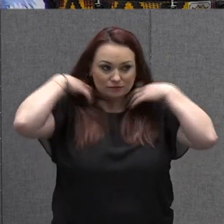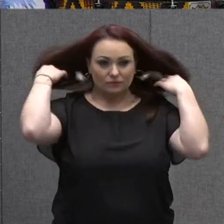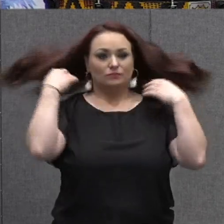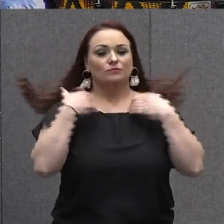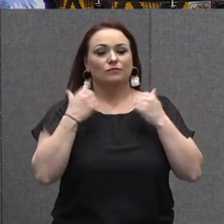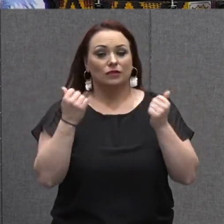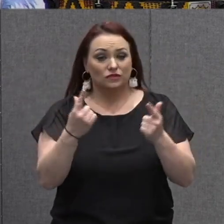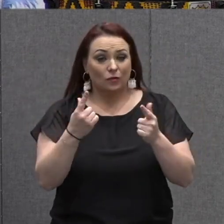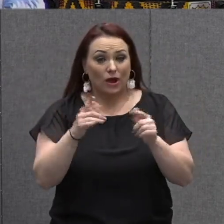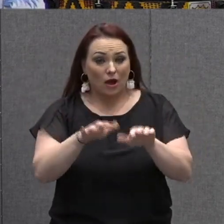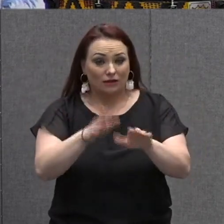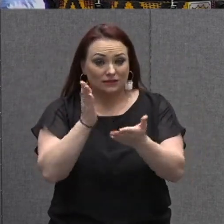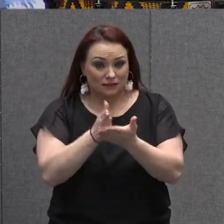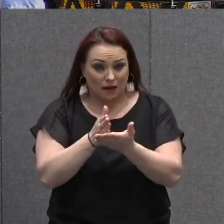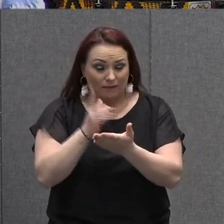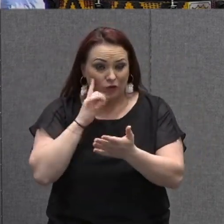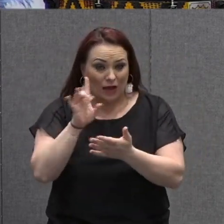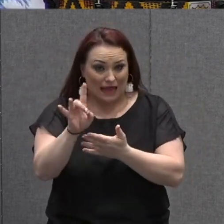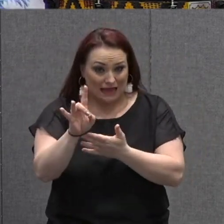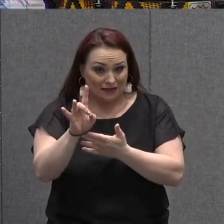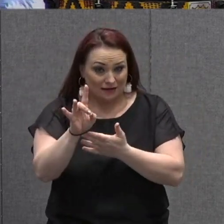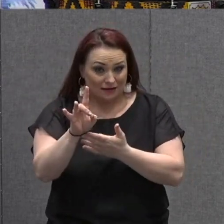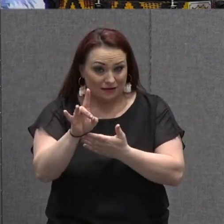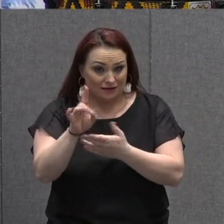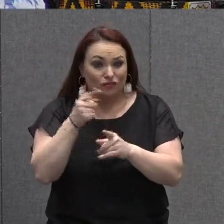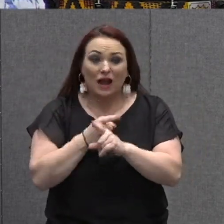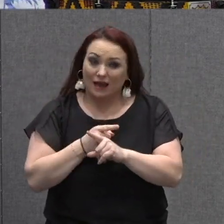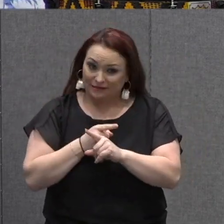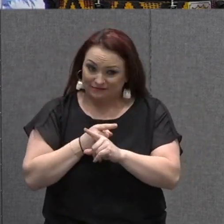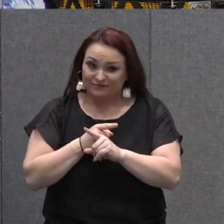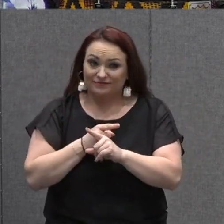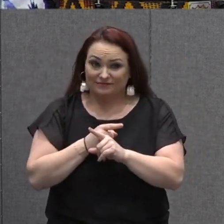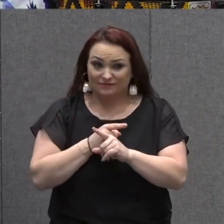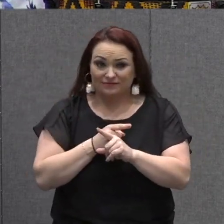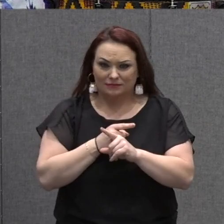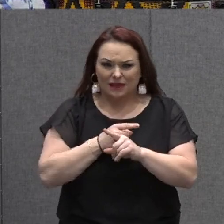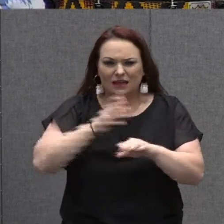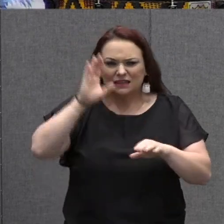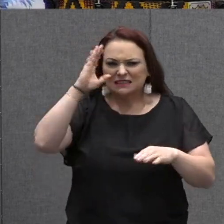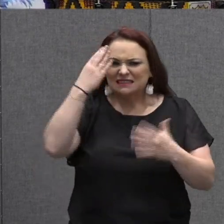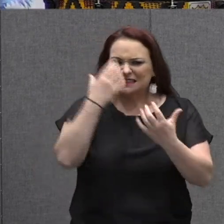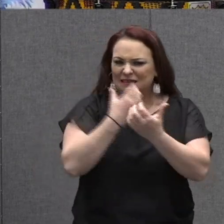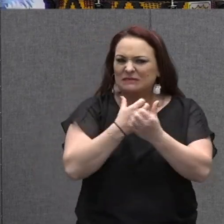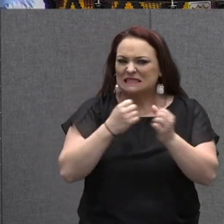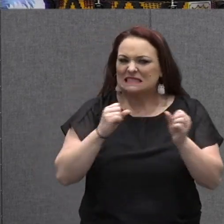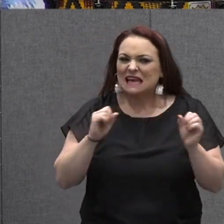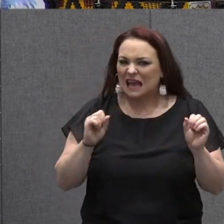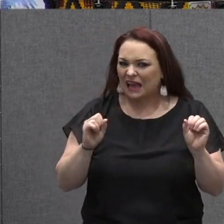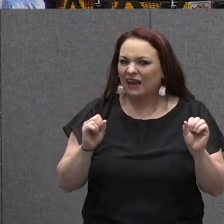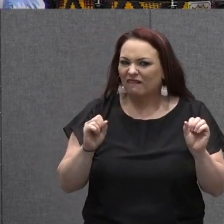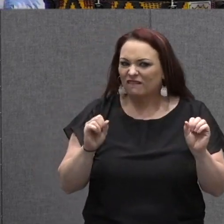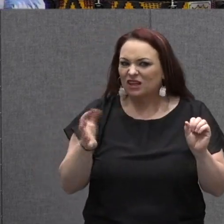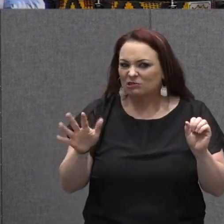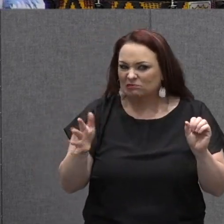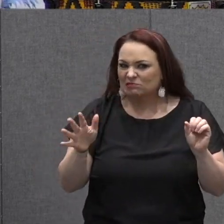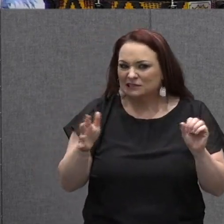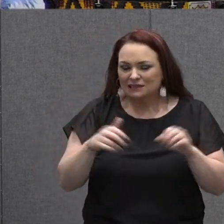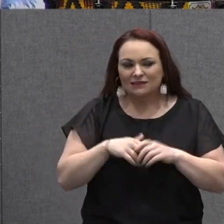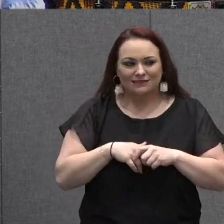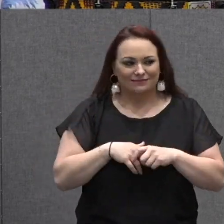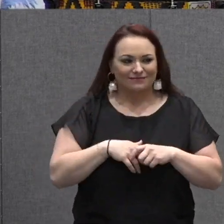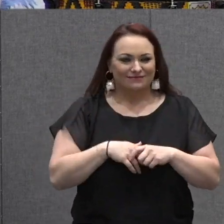out. Yeah, we'll all drop out for 8 beats. Okay. Seems safe. Yeah. All